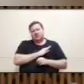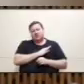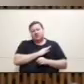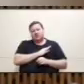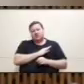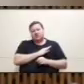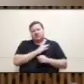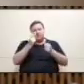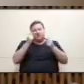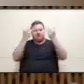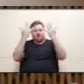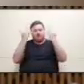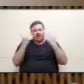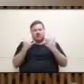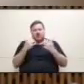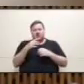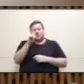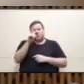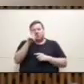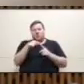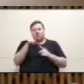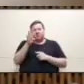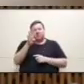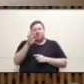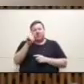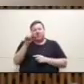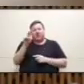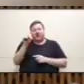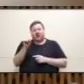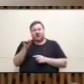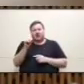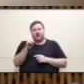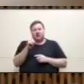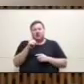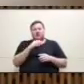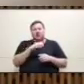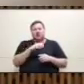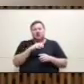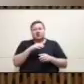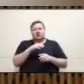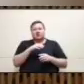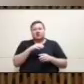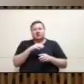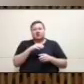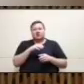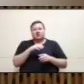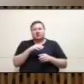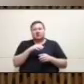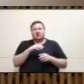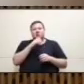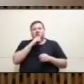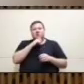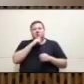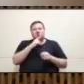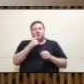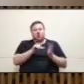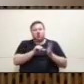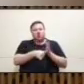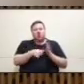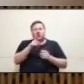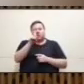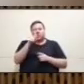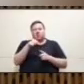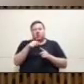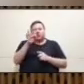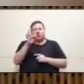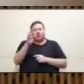our budget is 1.4 billion. Our operational 1.4 billion is inclusive of the grants. 1.3